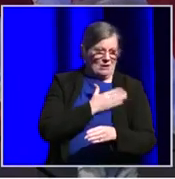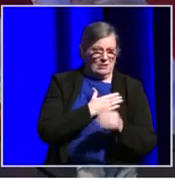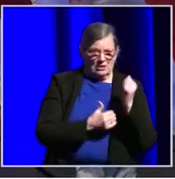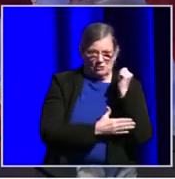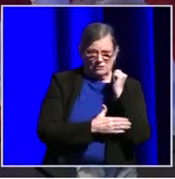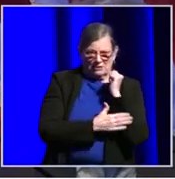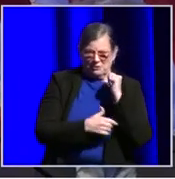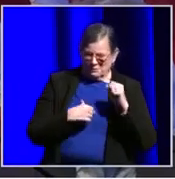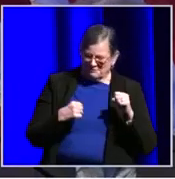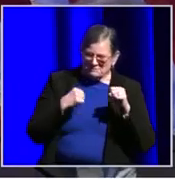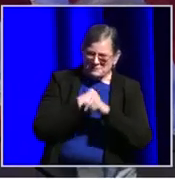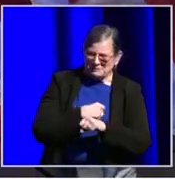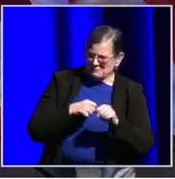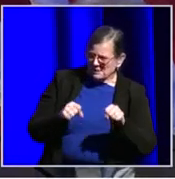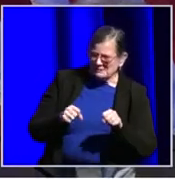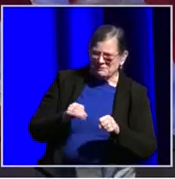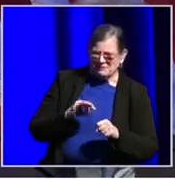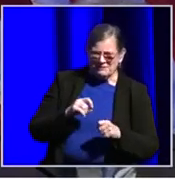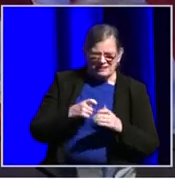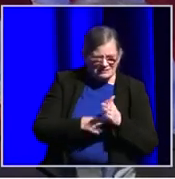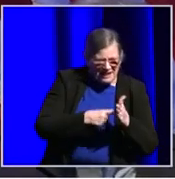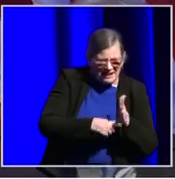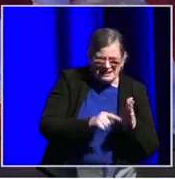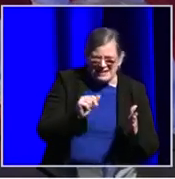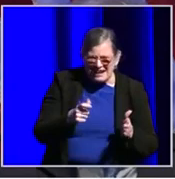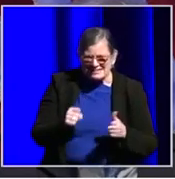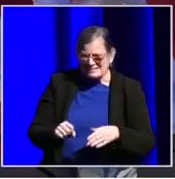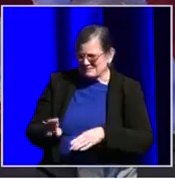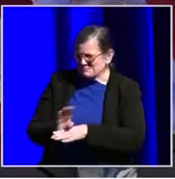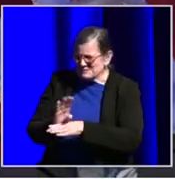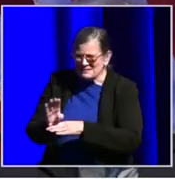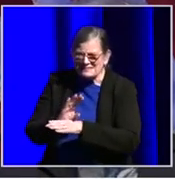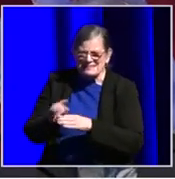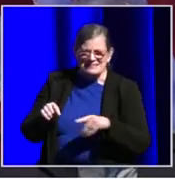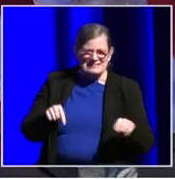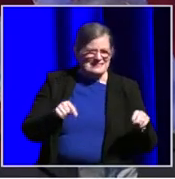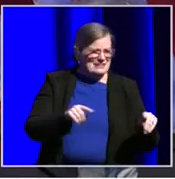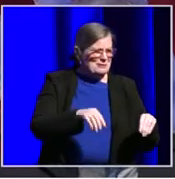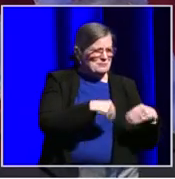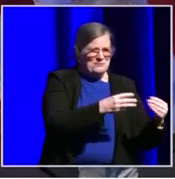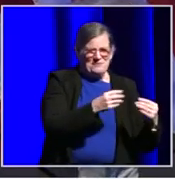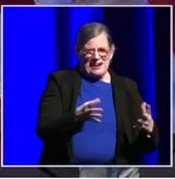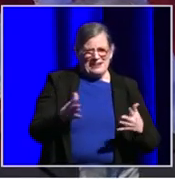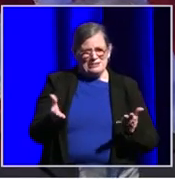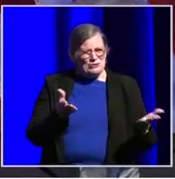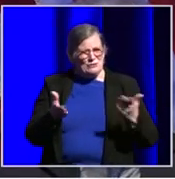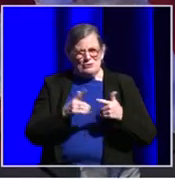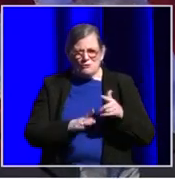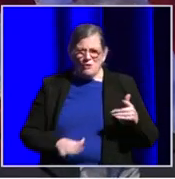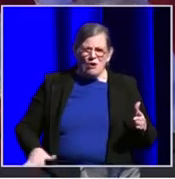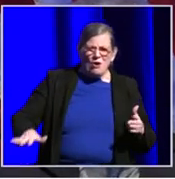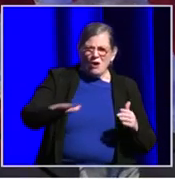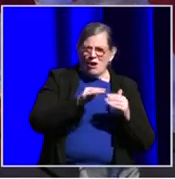to tax and regulate our businesses, and to provide services to our justice-involved